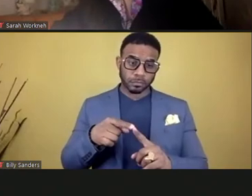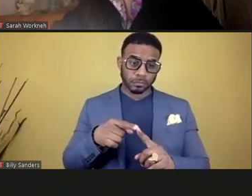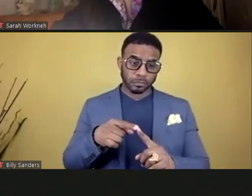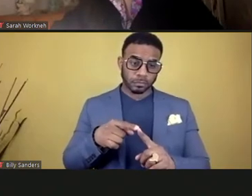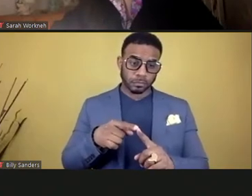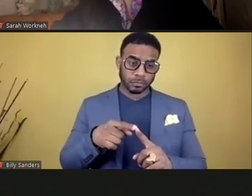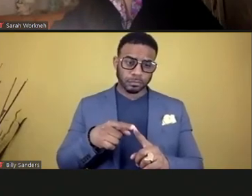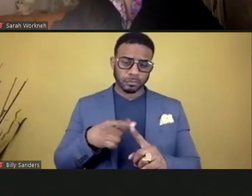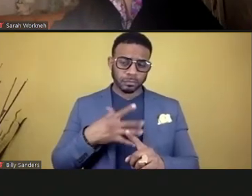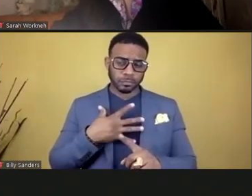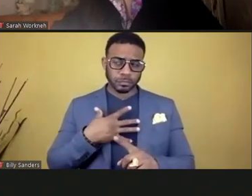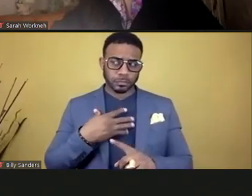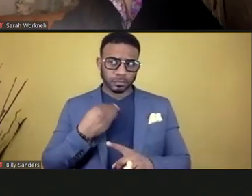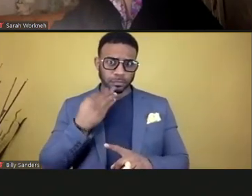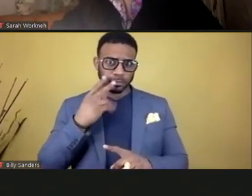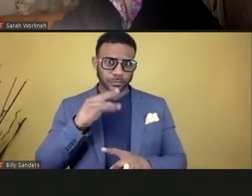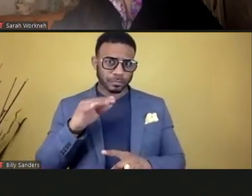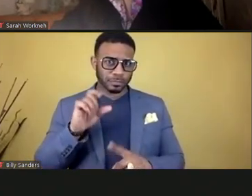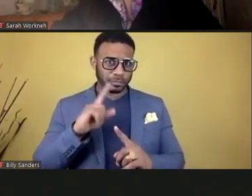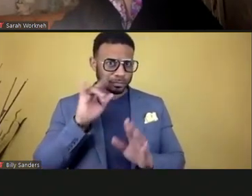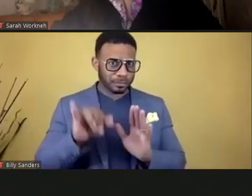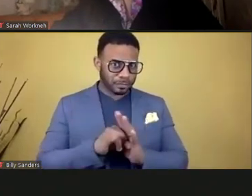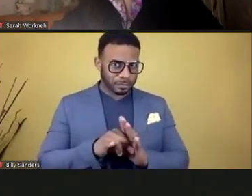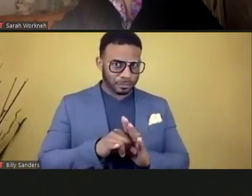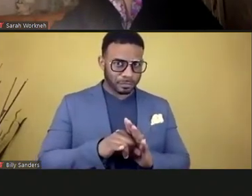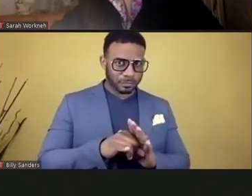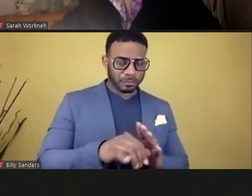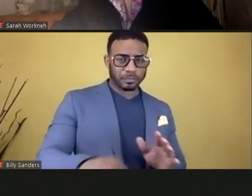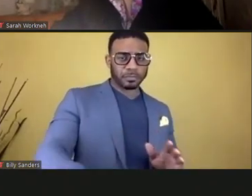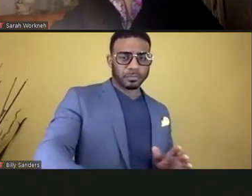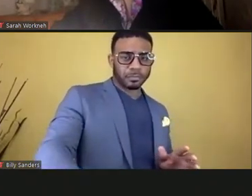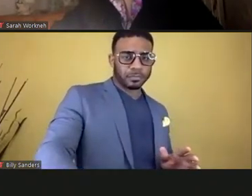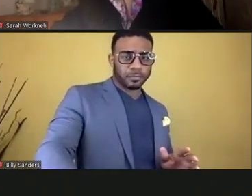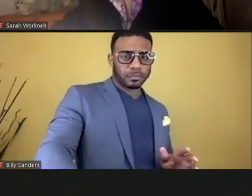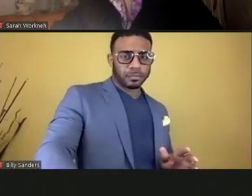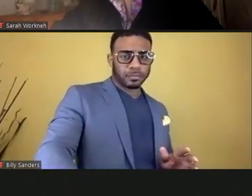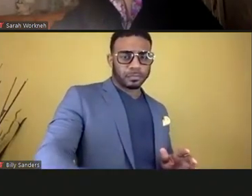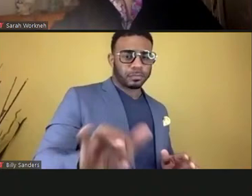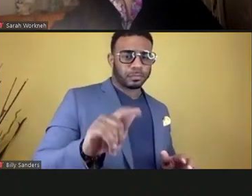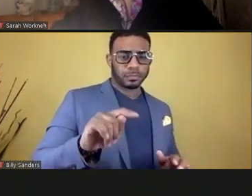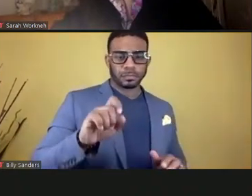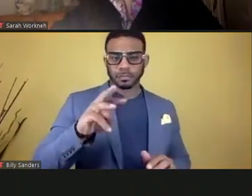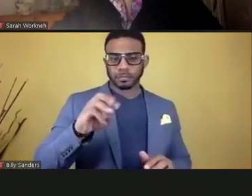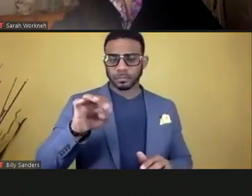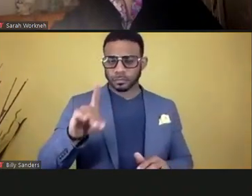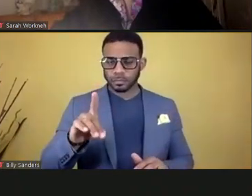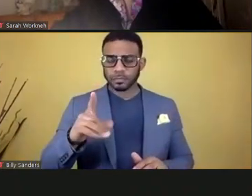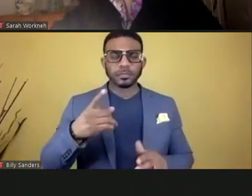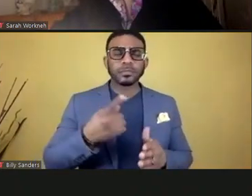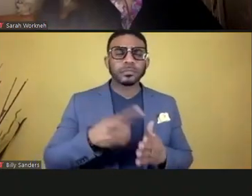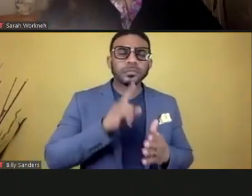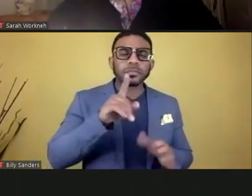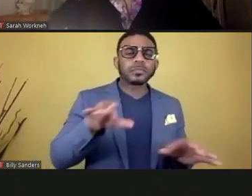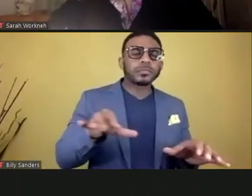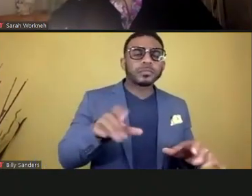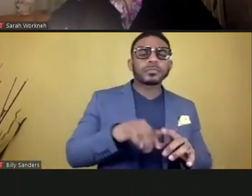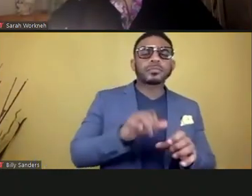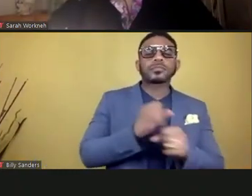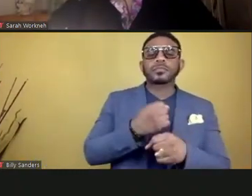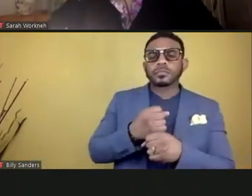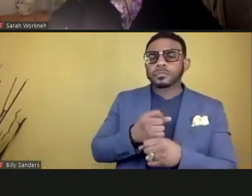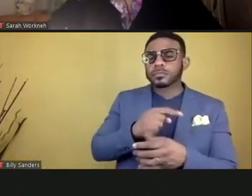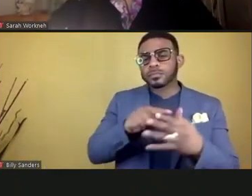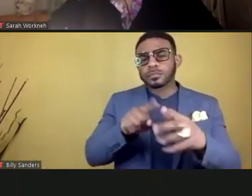kind of whiteness, right, as the identity of the institution, but also as a steward, what are you doing to create